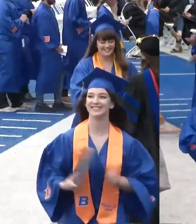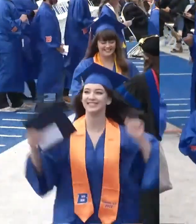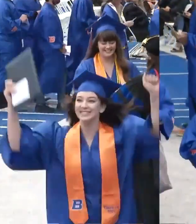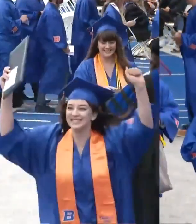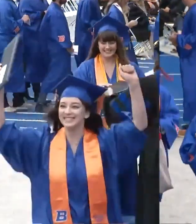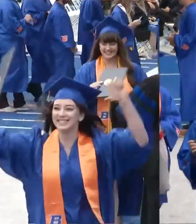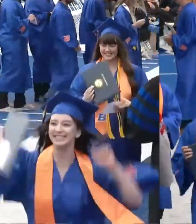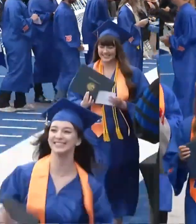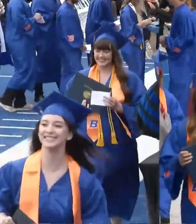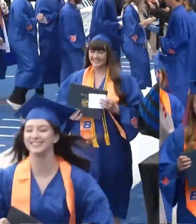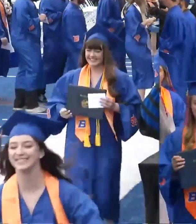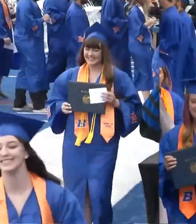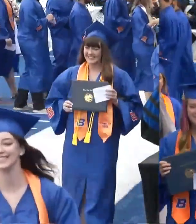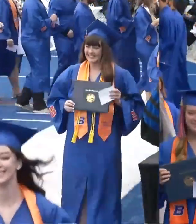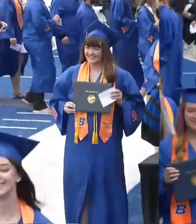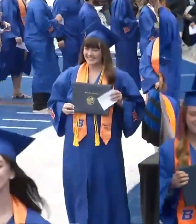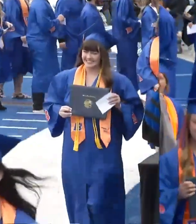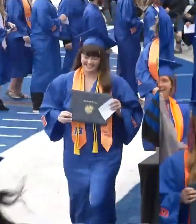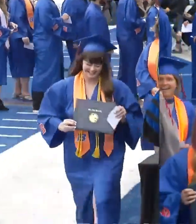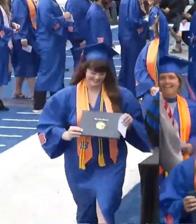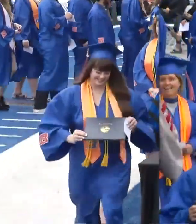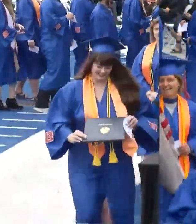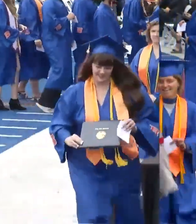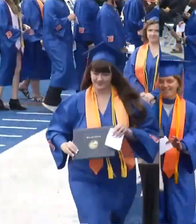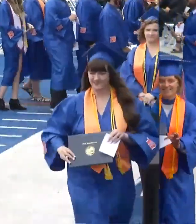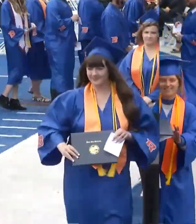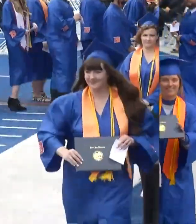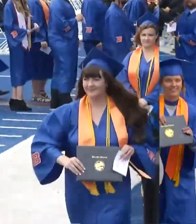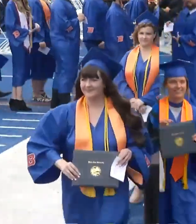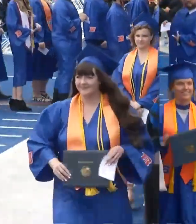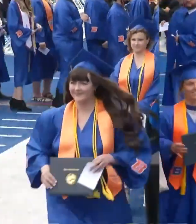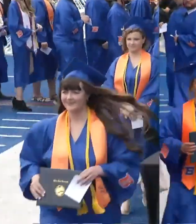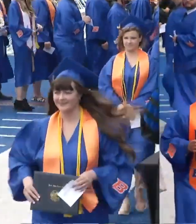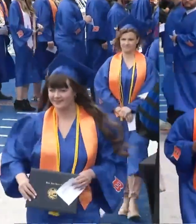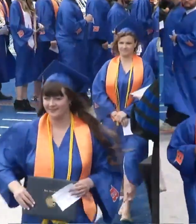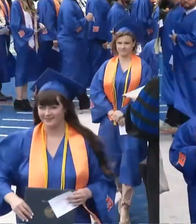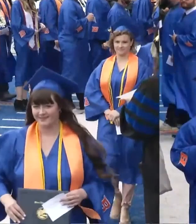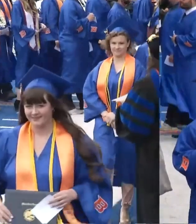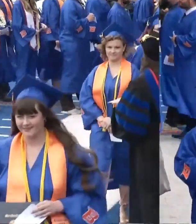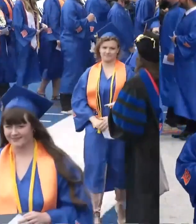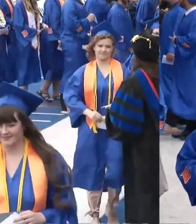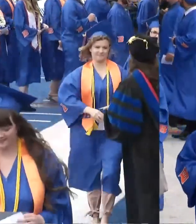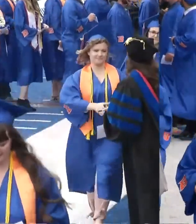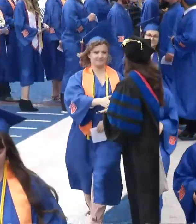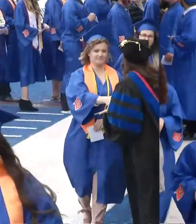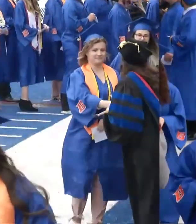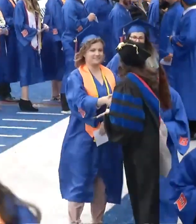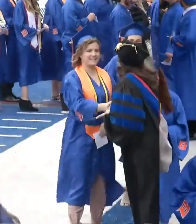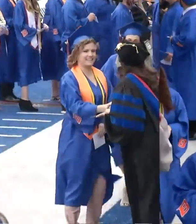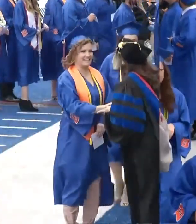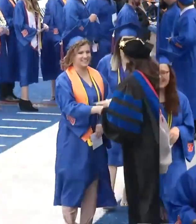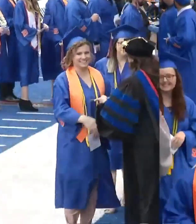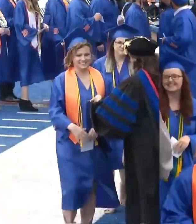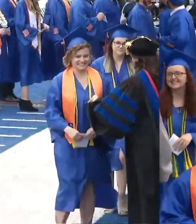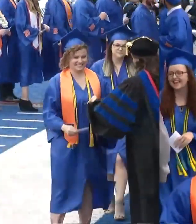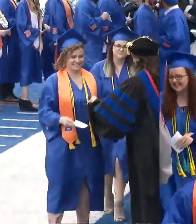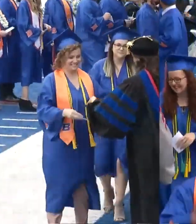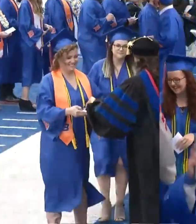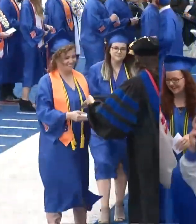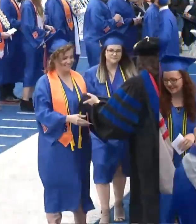Mallory Ann Schwark. Haley Brianna Brotke. Kaylee C. Teagan.